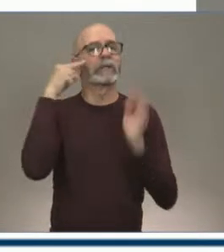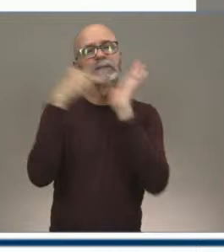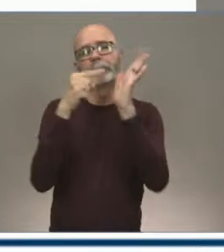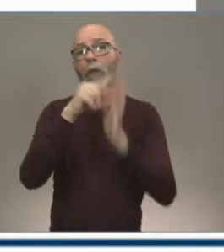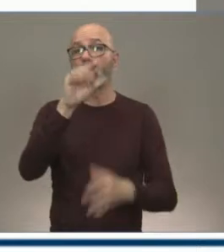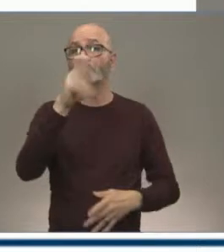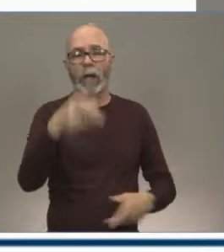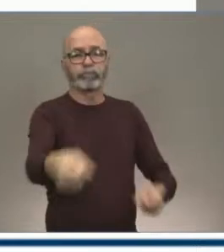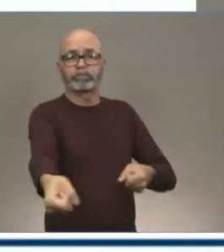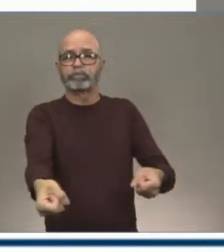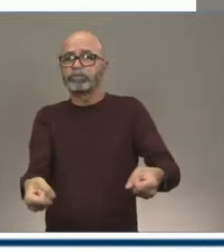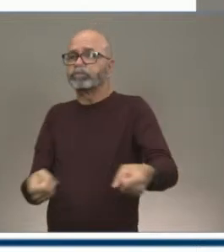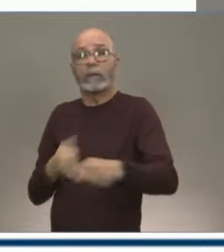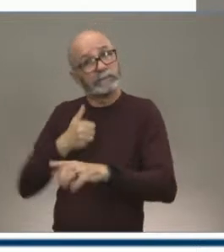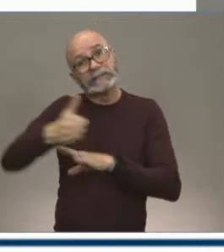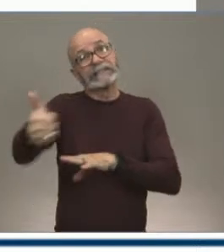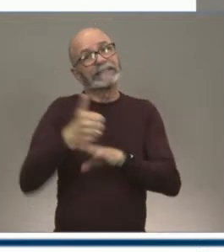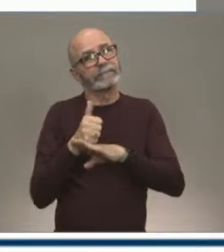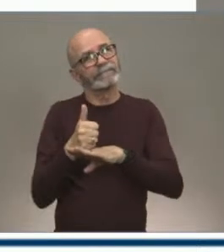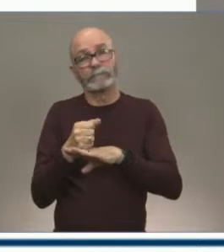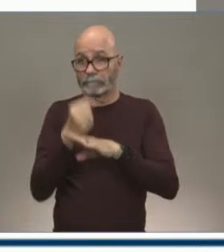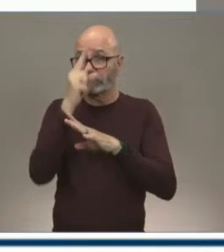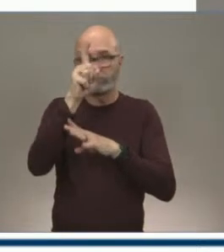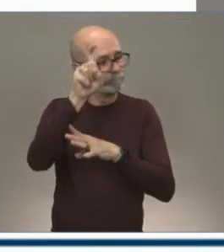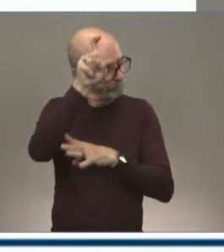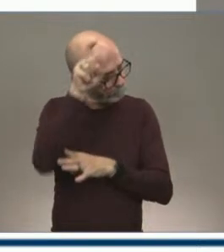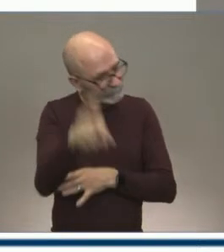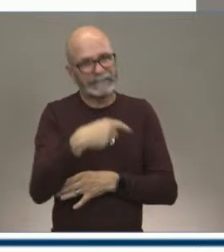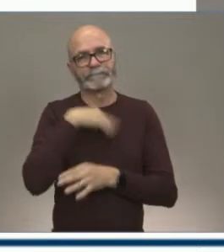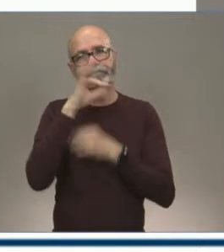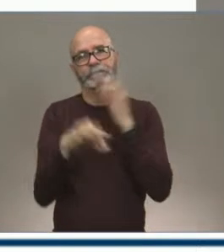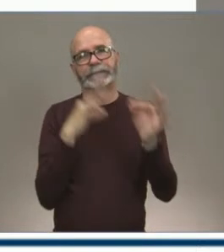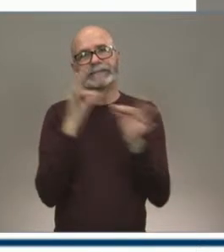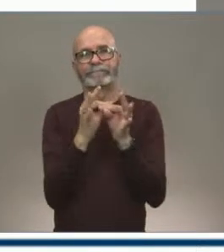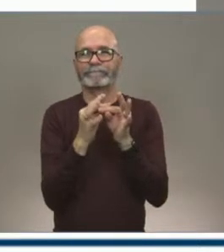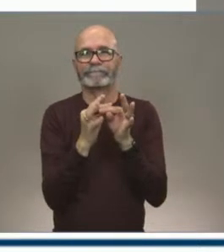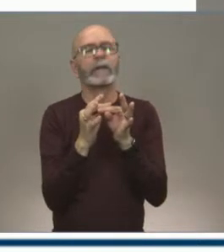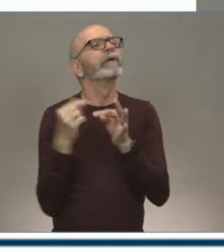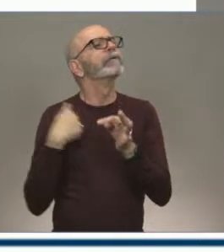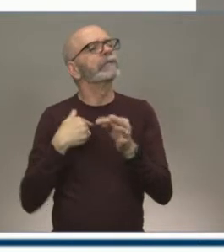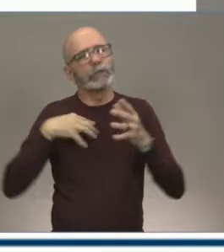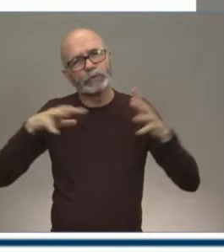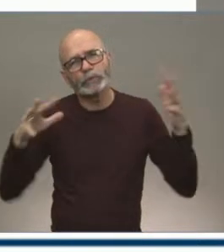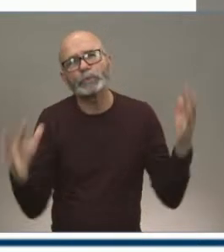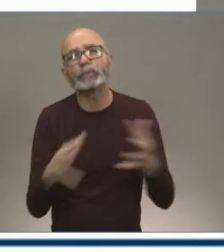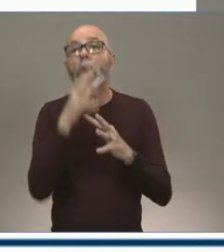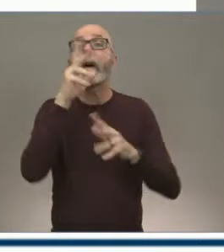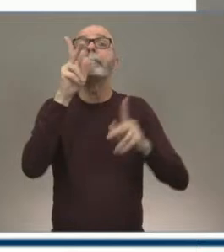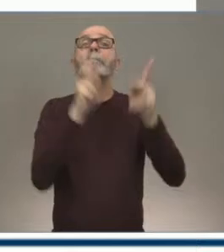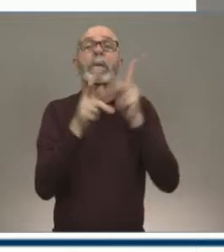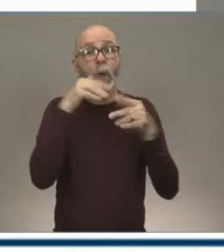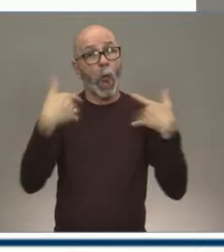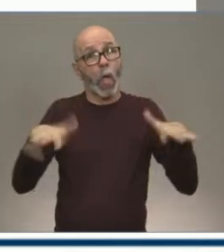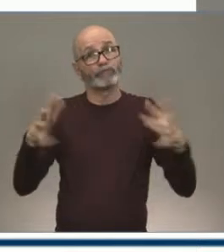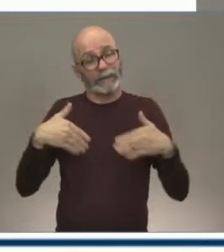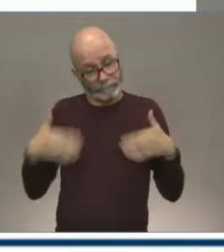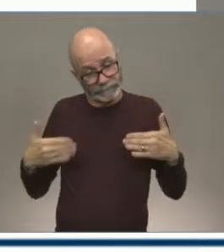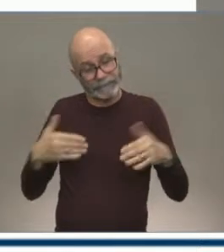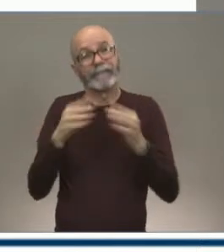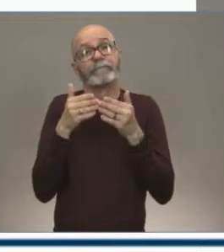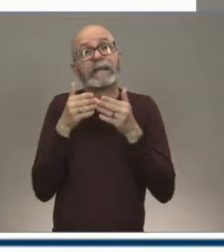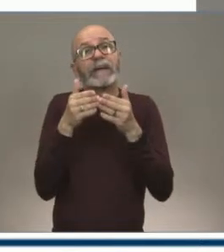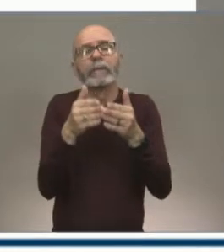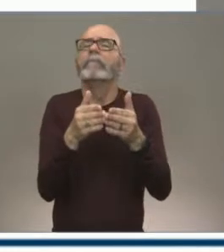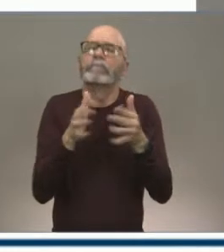be mandatory. But we're also encouraging other passengers to get tested as well. And we'll